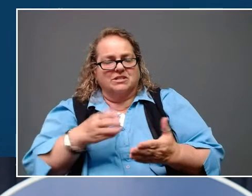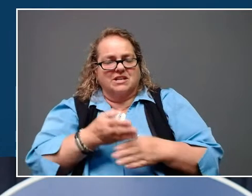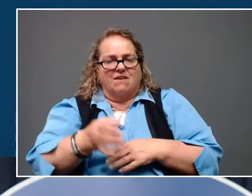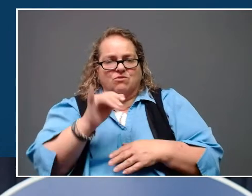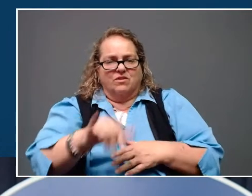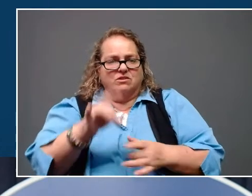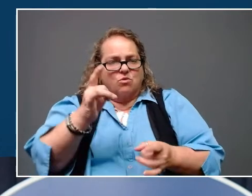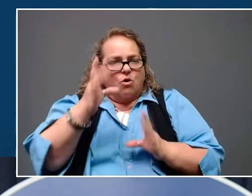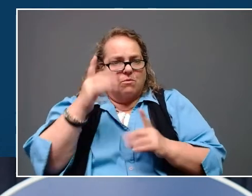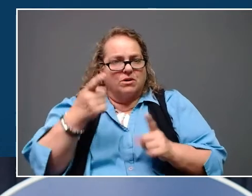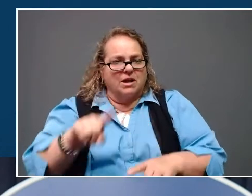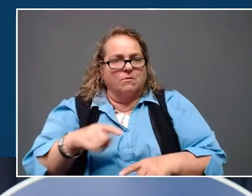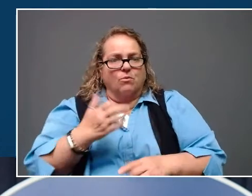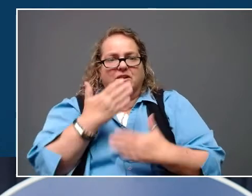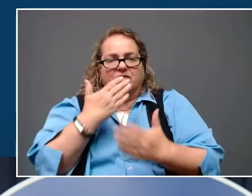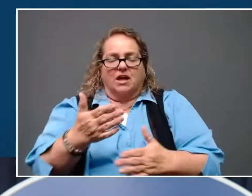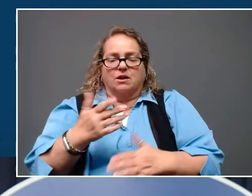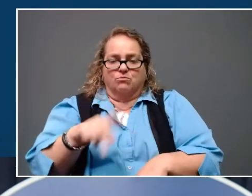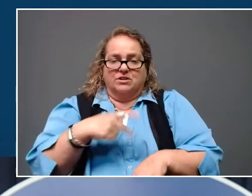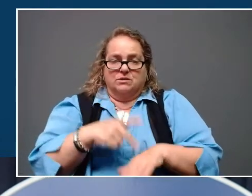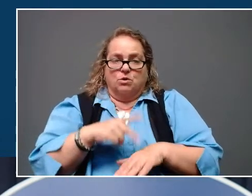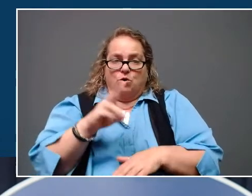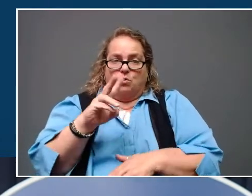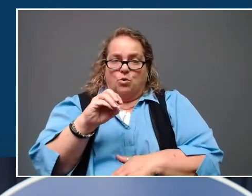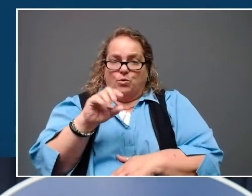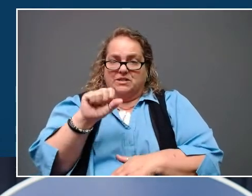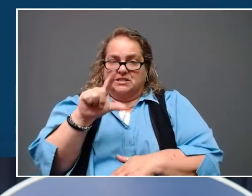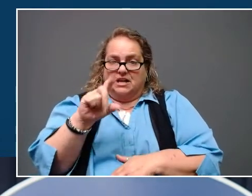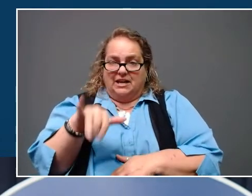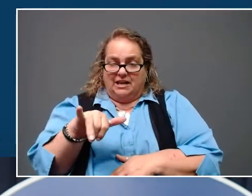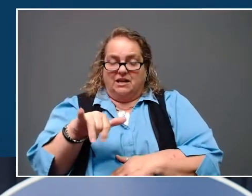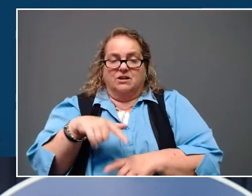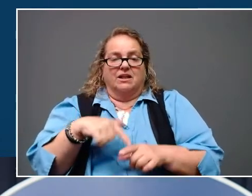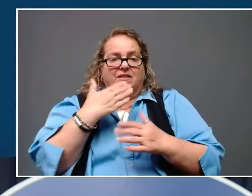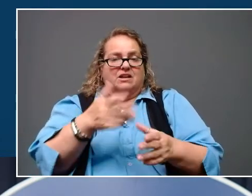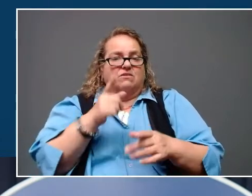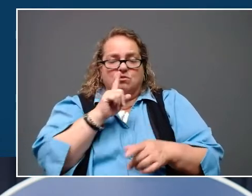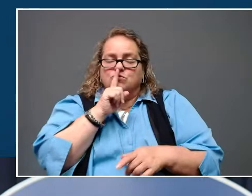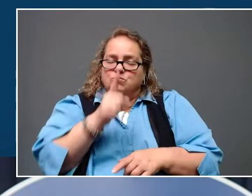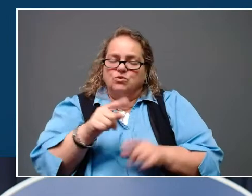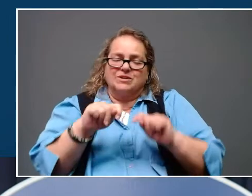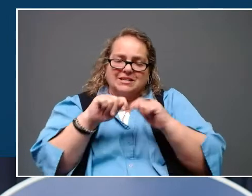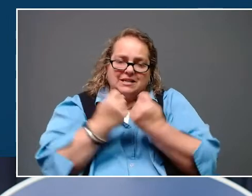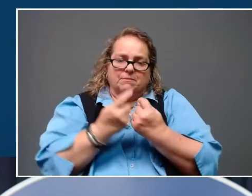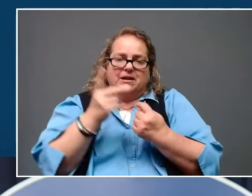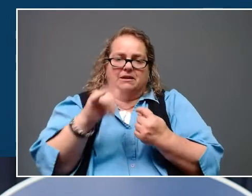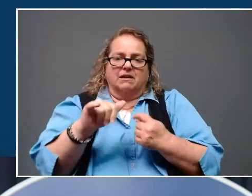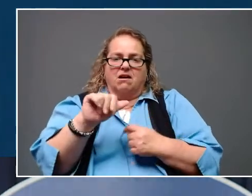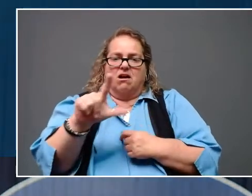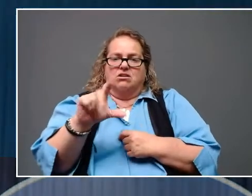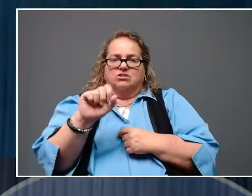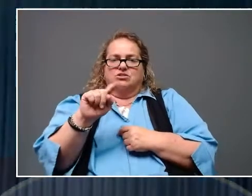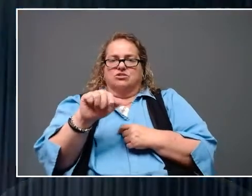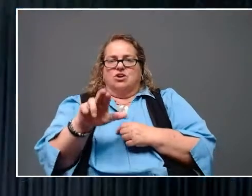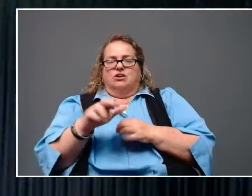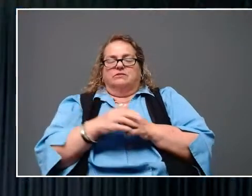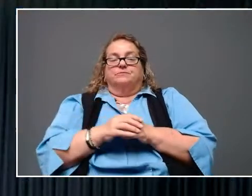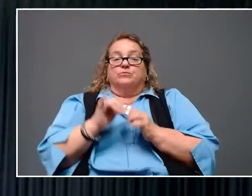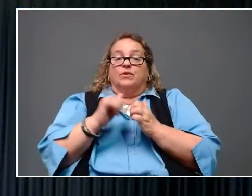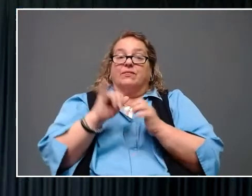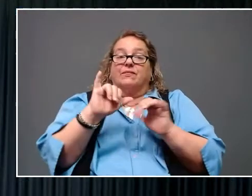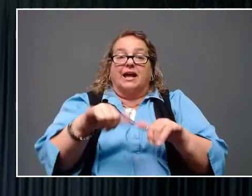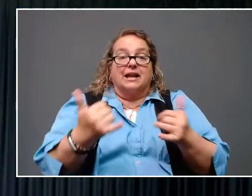thank Principal Woosley and thank him for being a true Team Kentucky All-Star. With that, we'll turn to questions. We